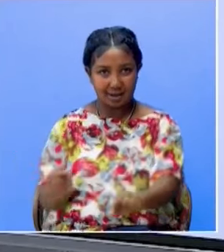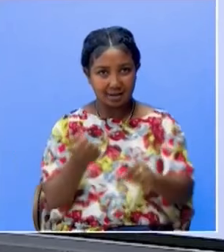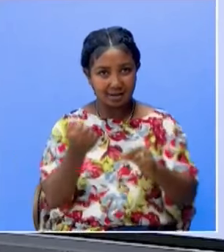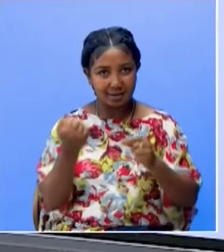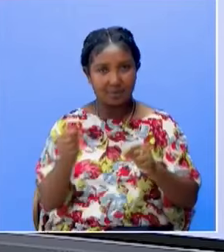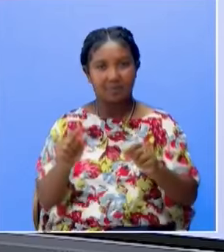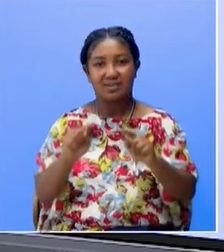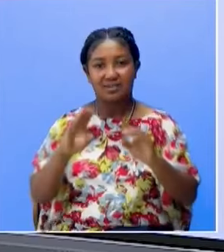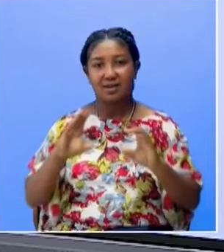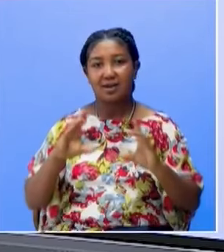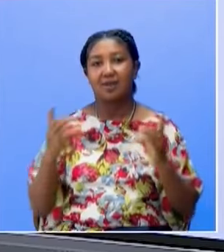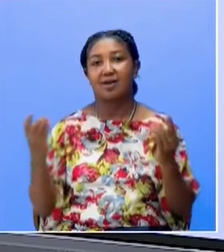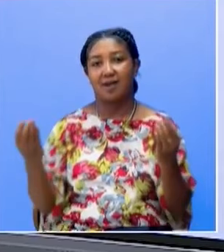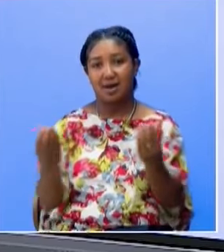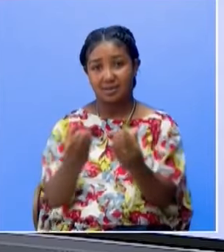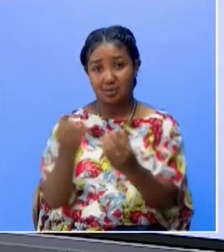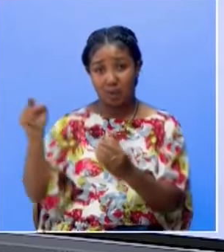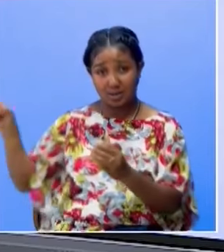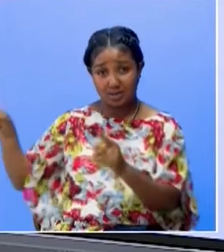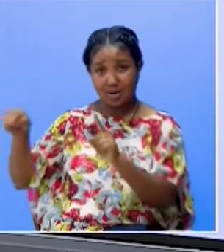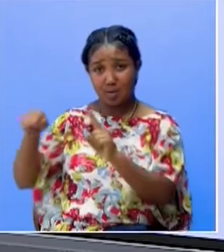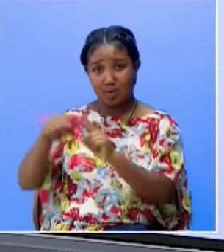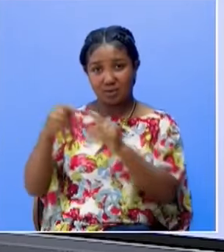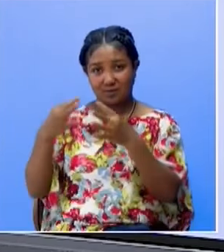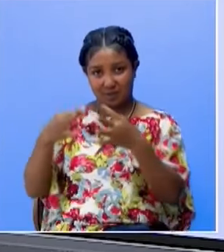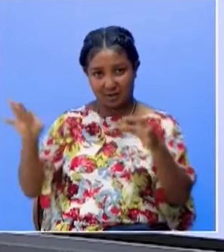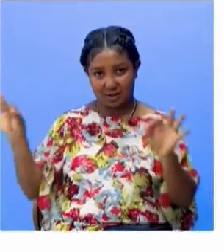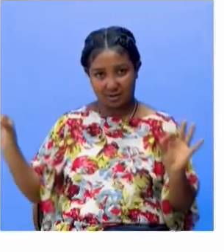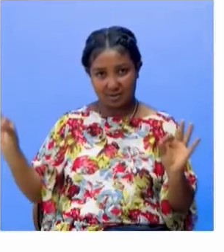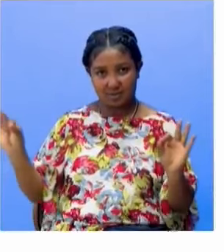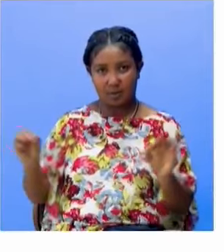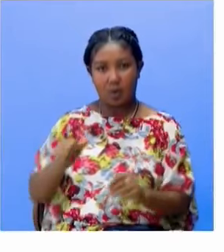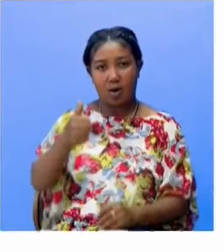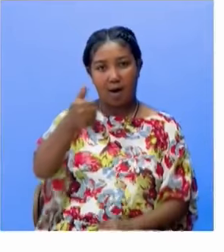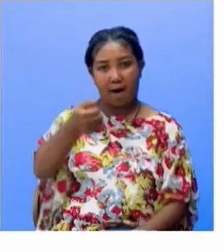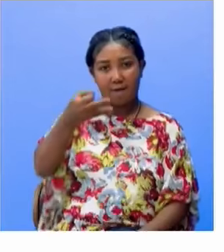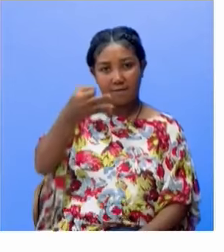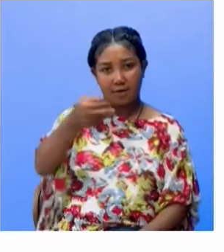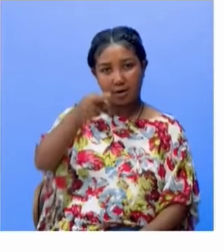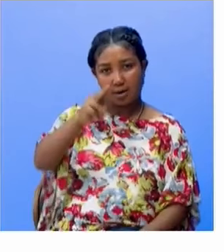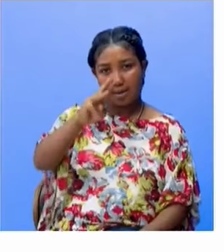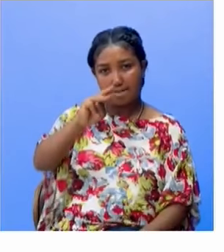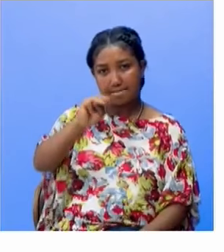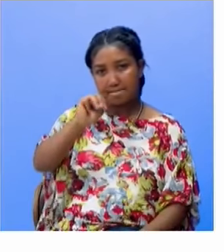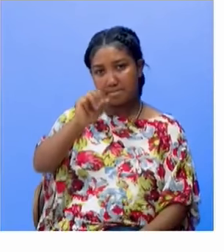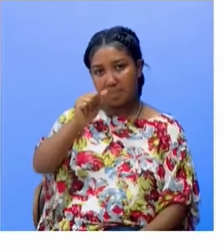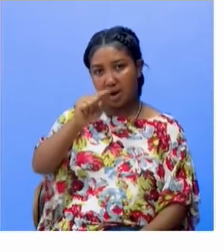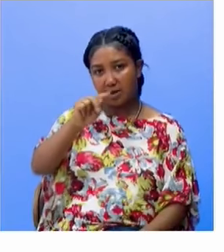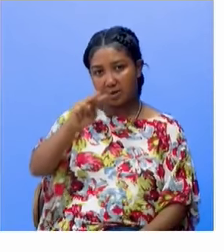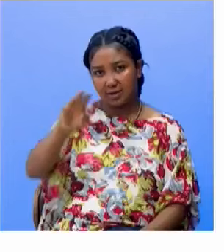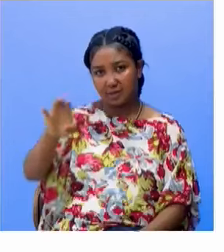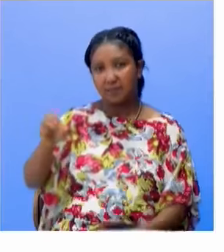Look, this one is affirmative, isn't it? Nice. So this one is affirmative sentence.